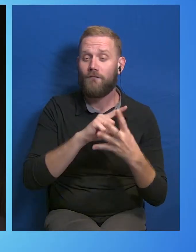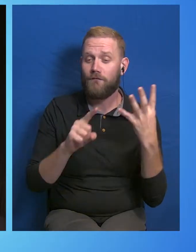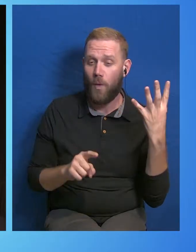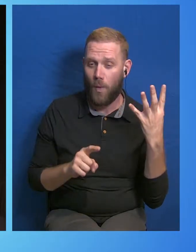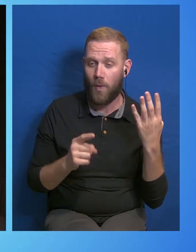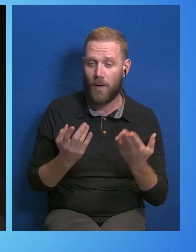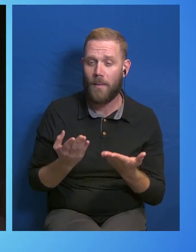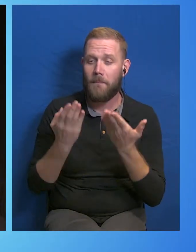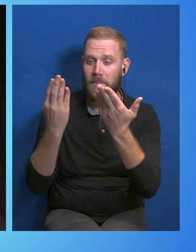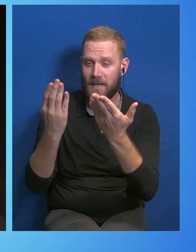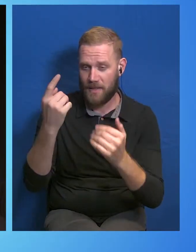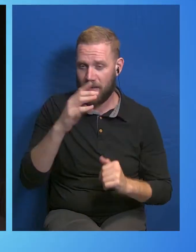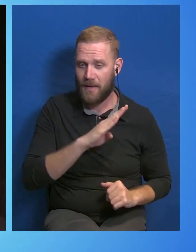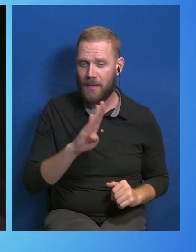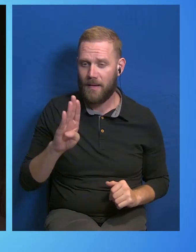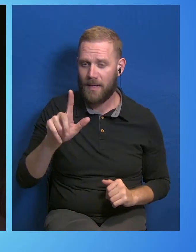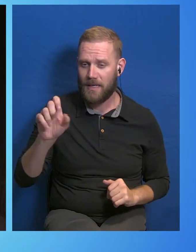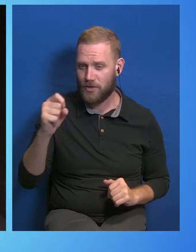bills.